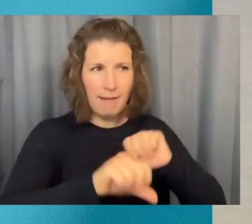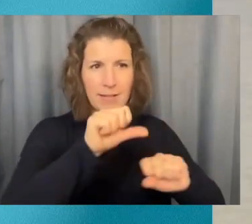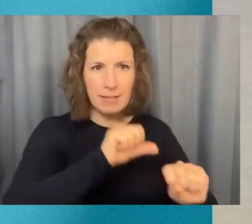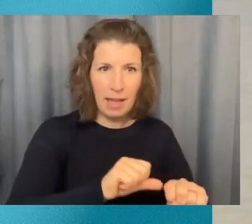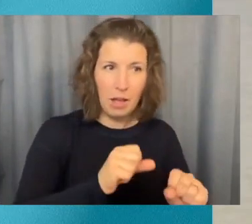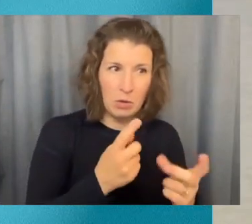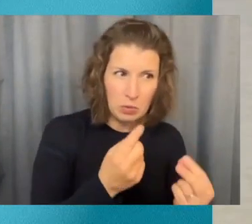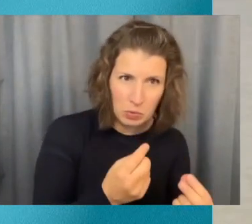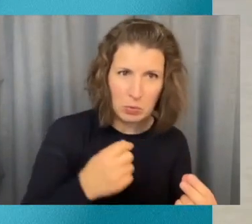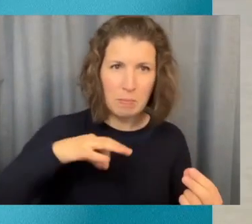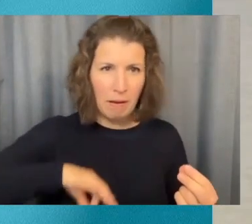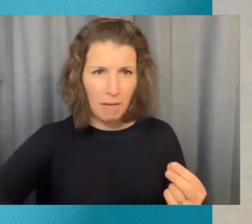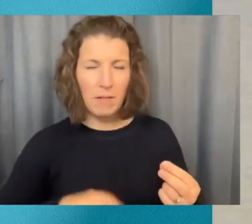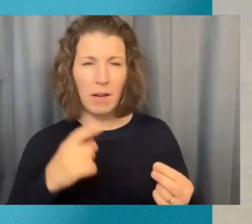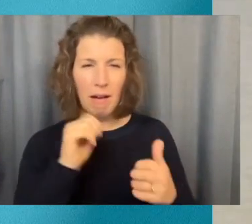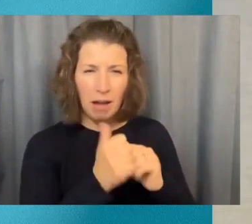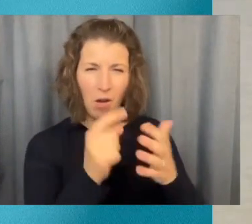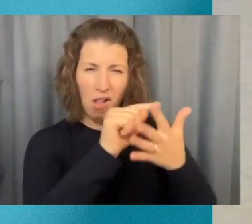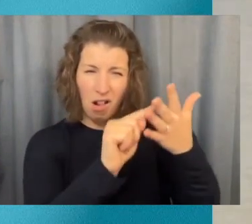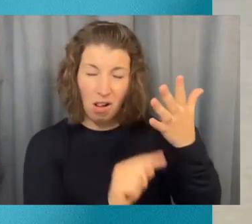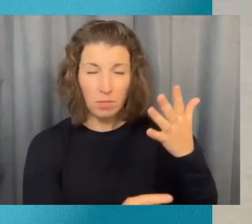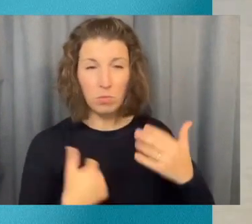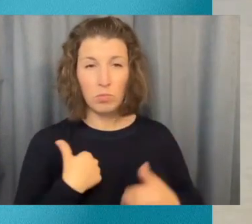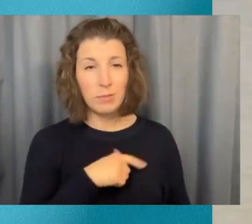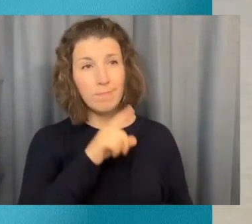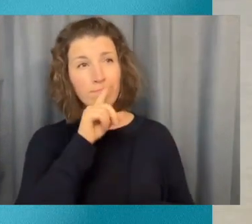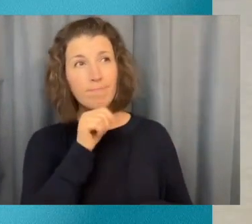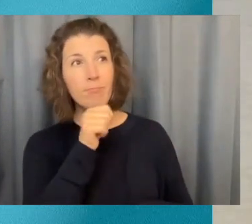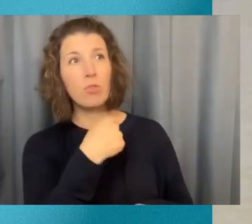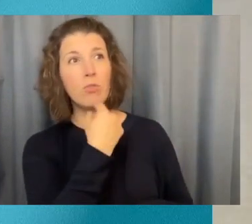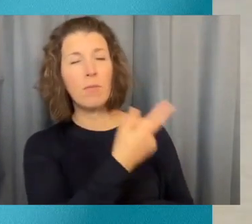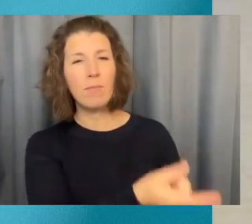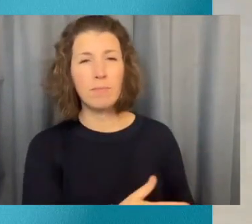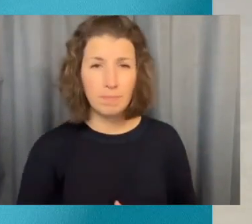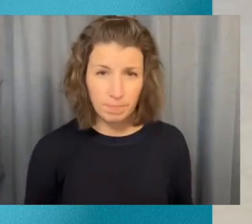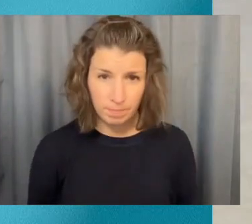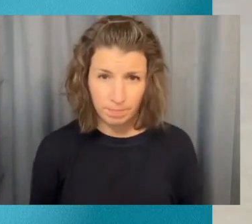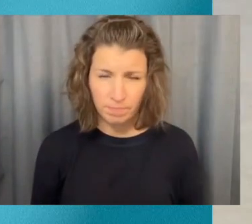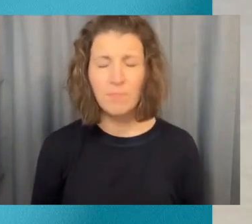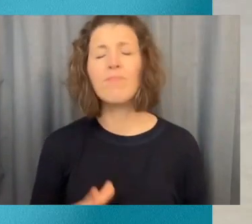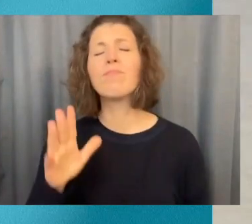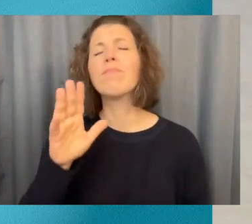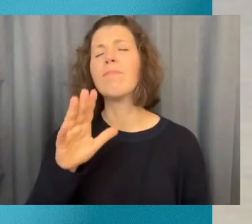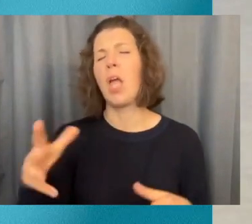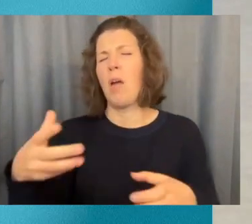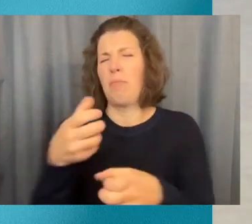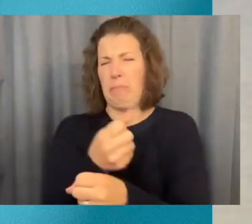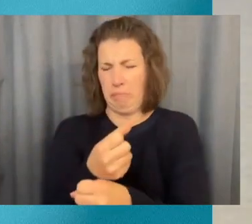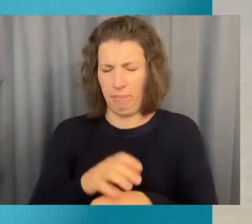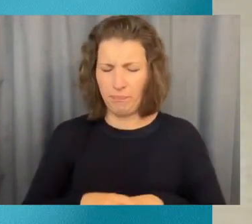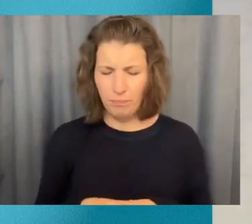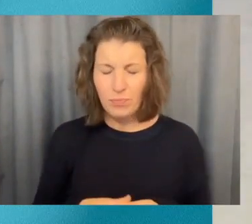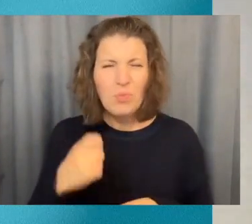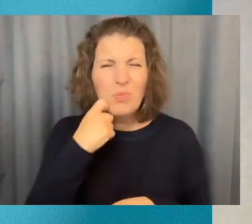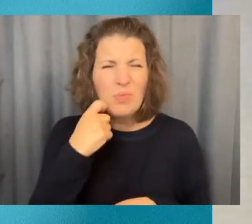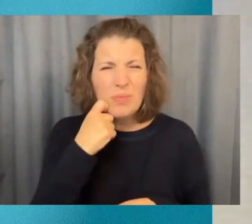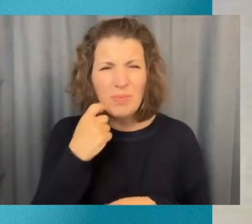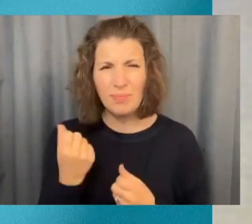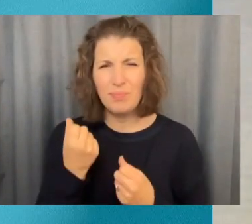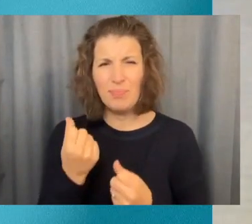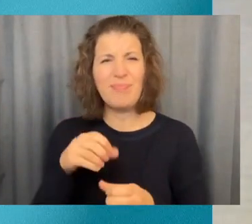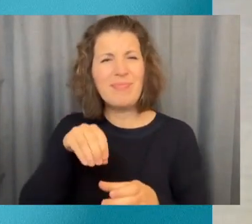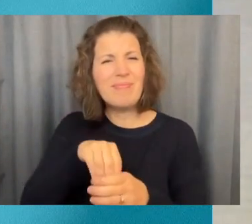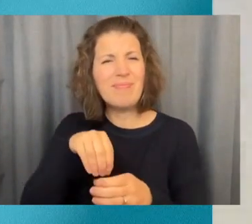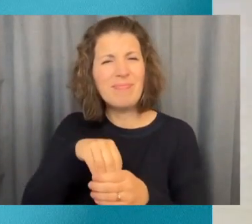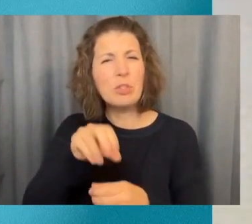I'll end with a couple things. I was recently just in an Uber, like literally like, a